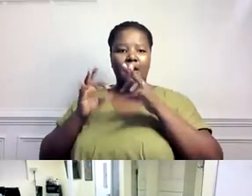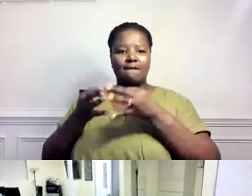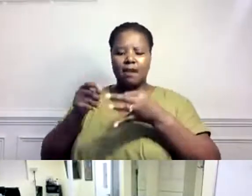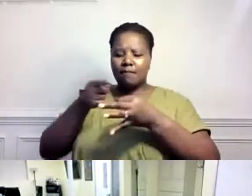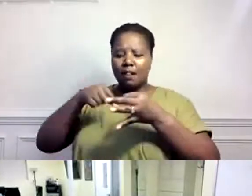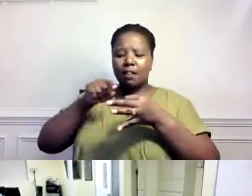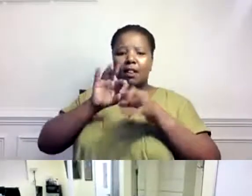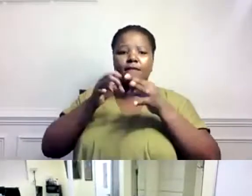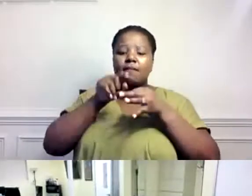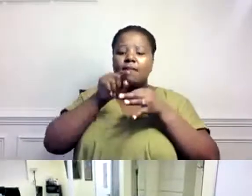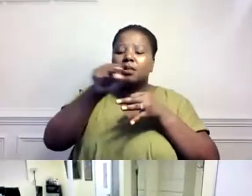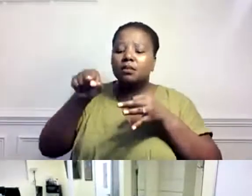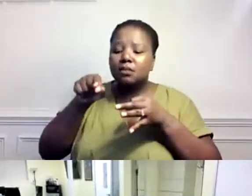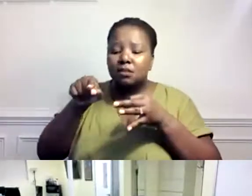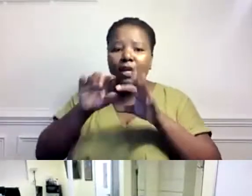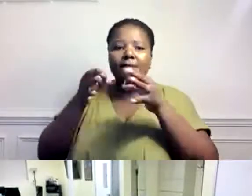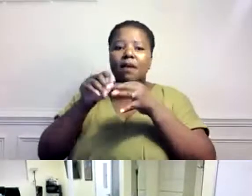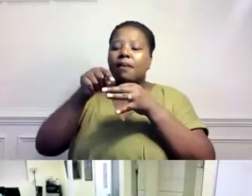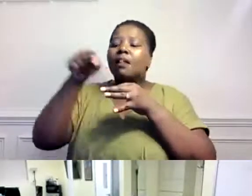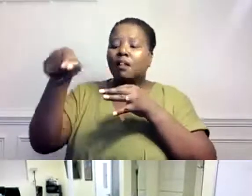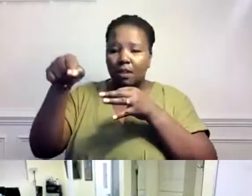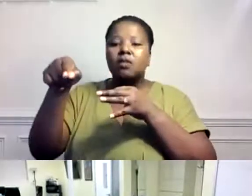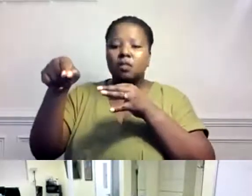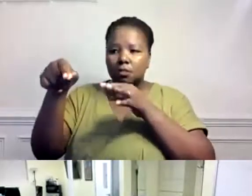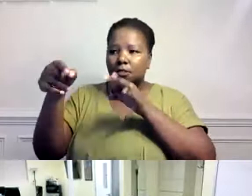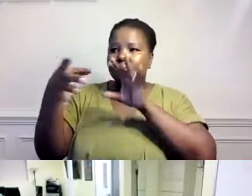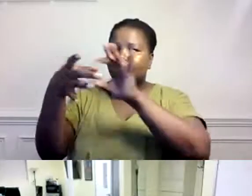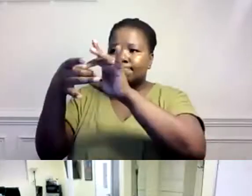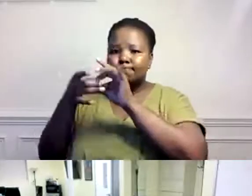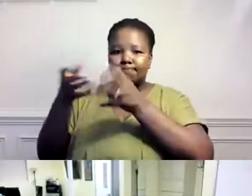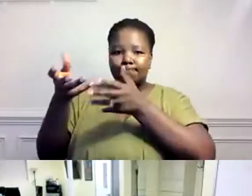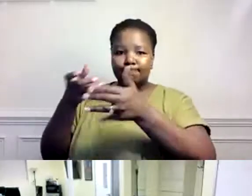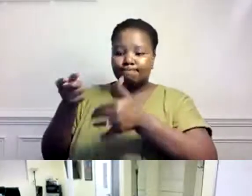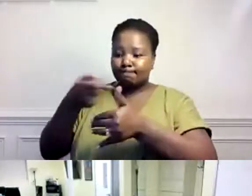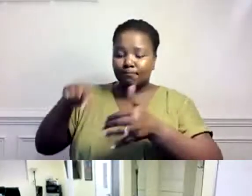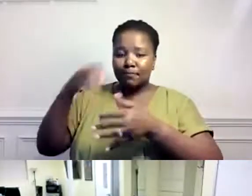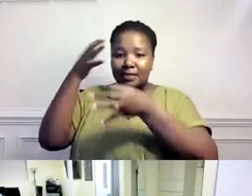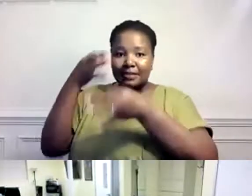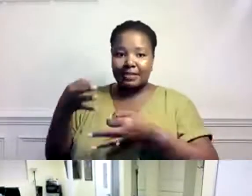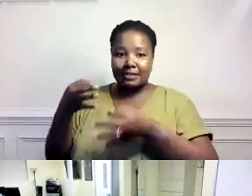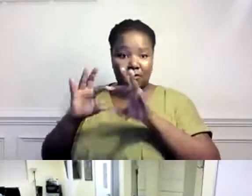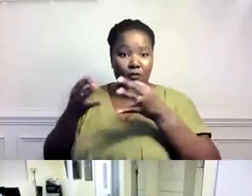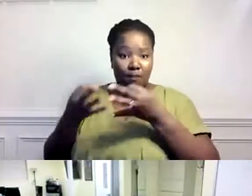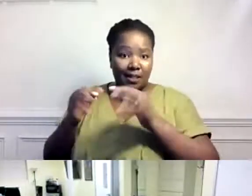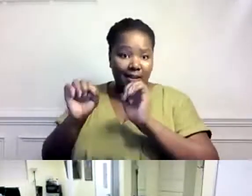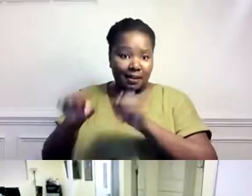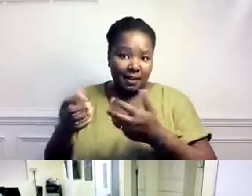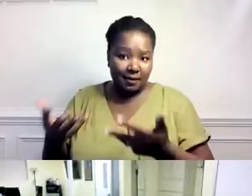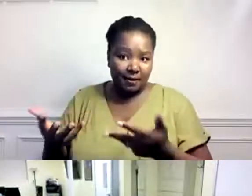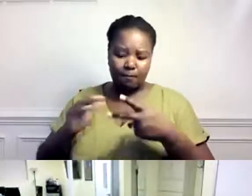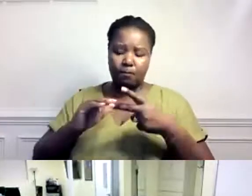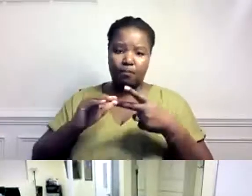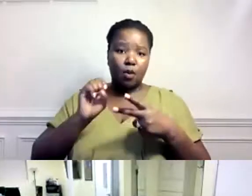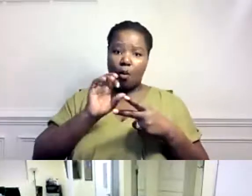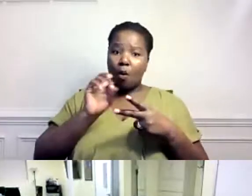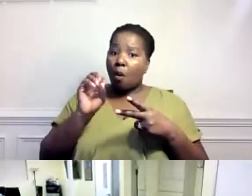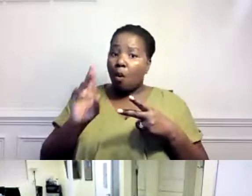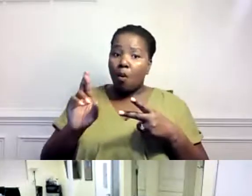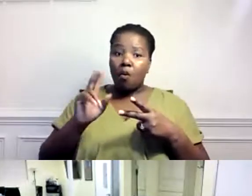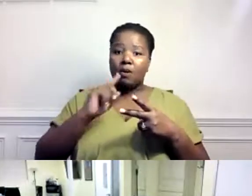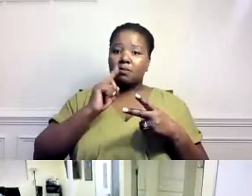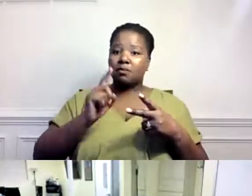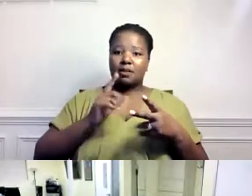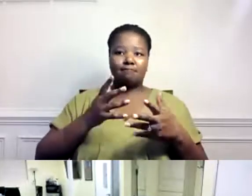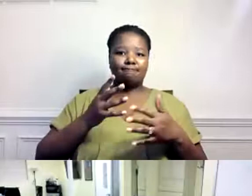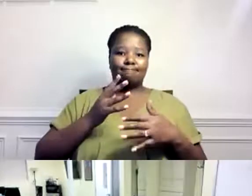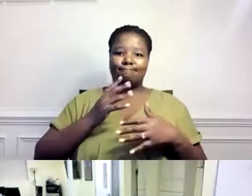African American community, auntie could be the one that makes the decisions for the family, or a grandmother,